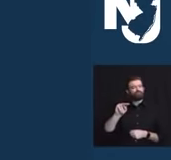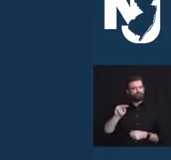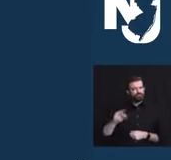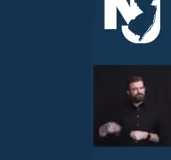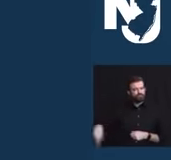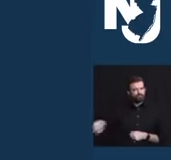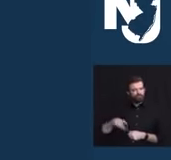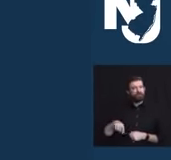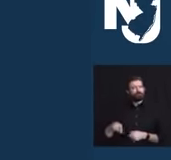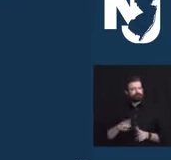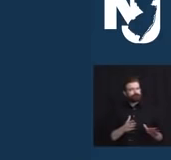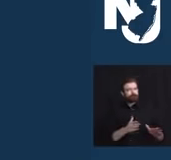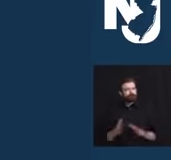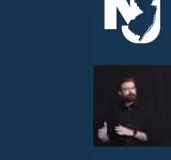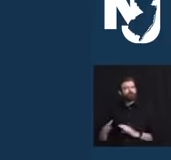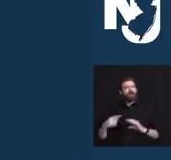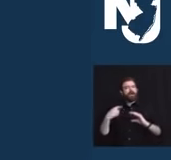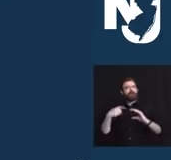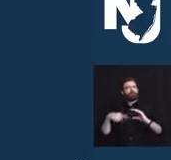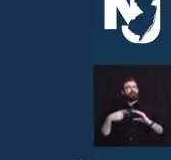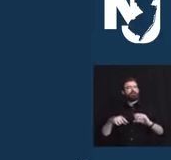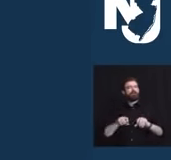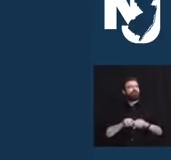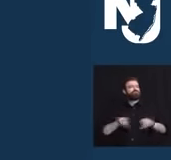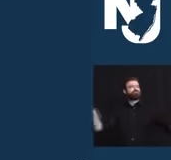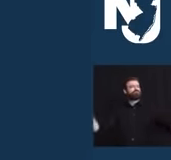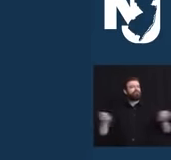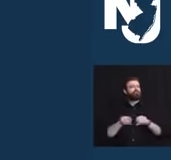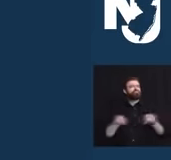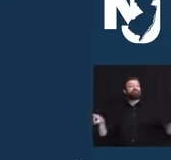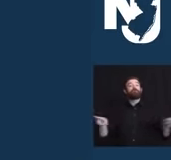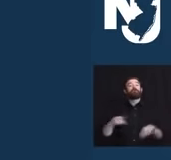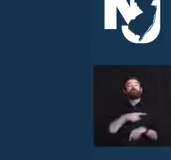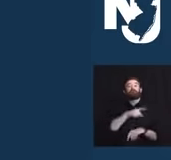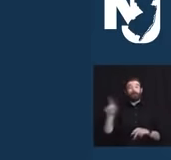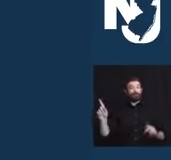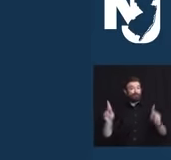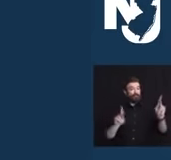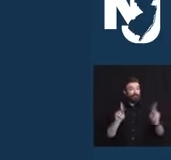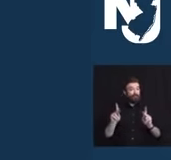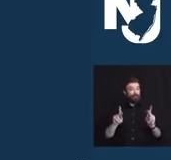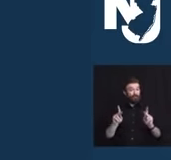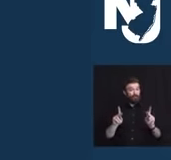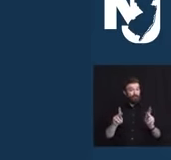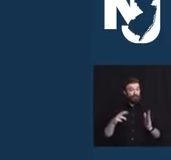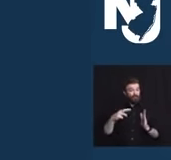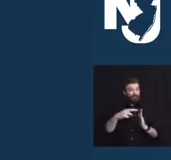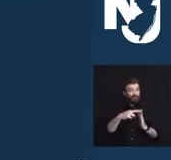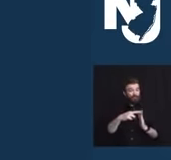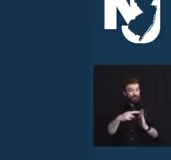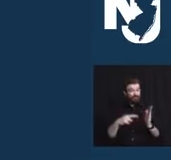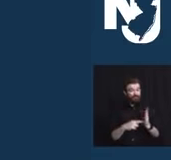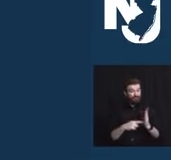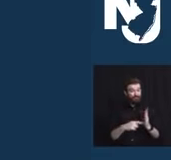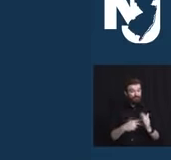who have signed up for email updates, ensuring they have the information they need to protect themselves and their